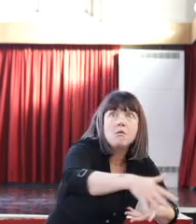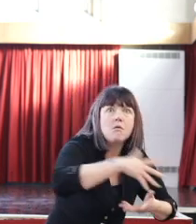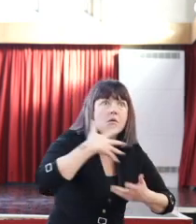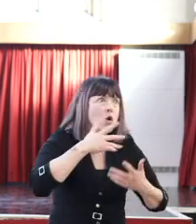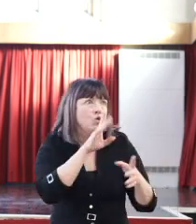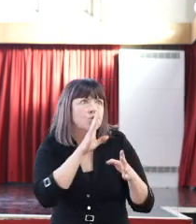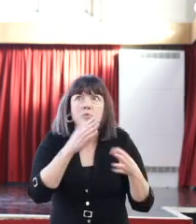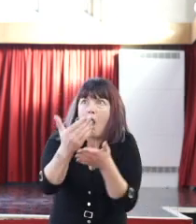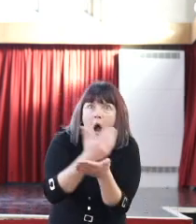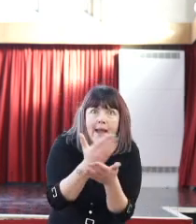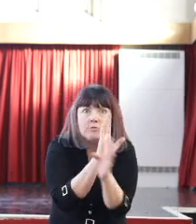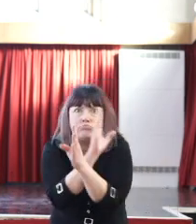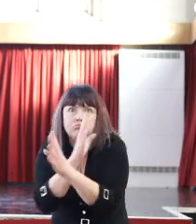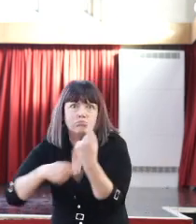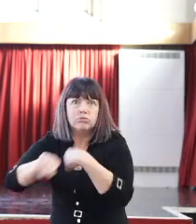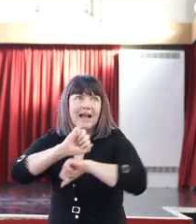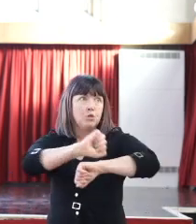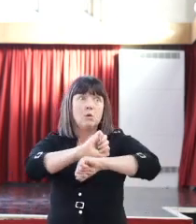towns around East Anglia.